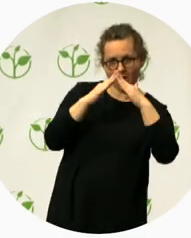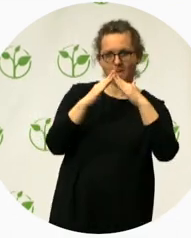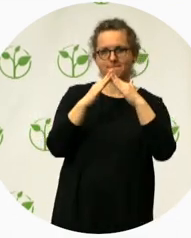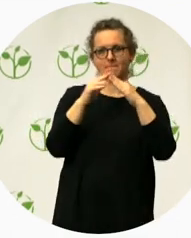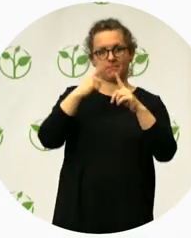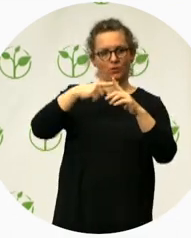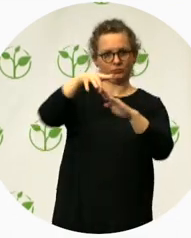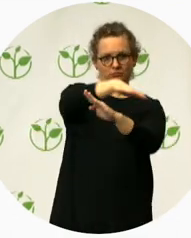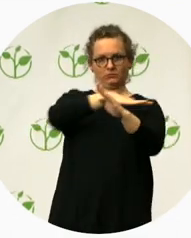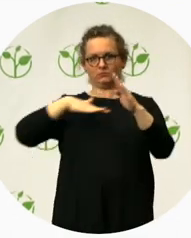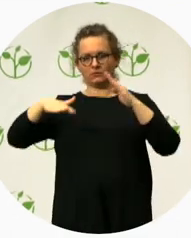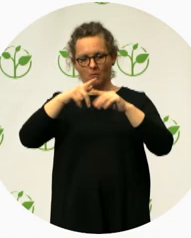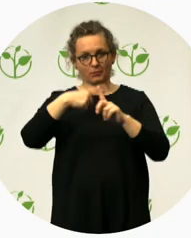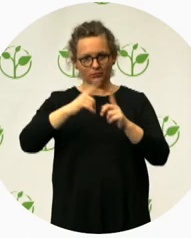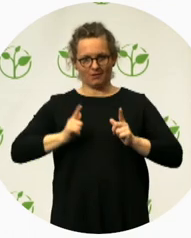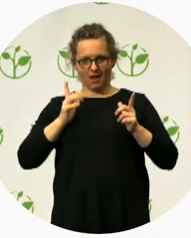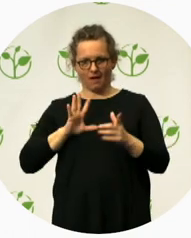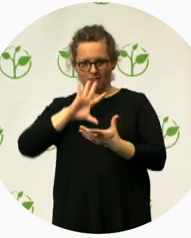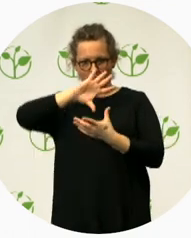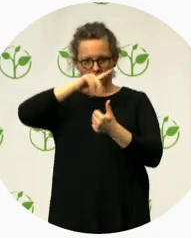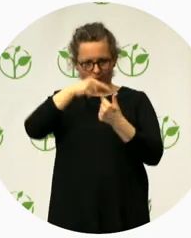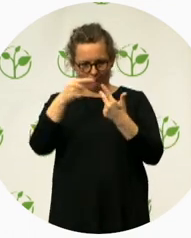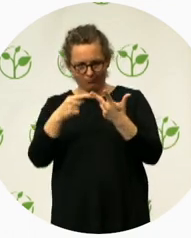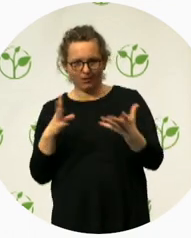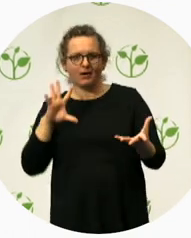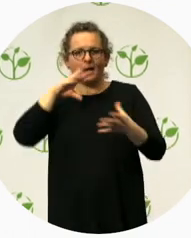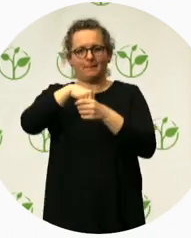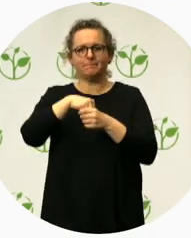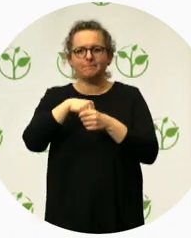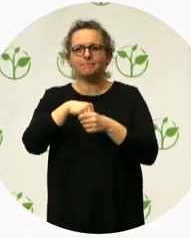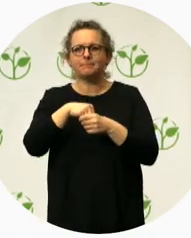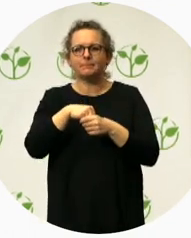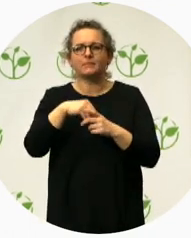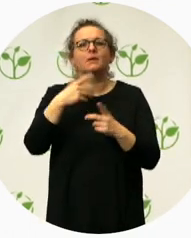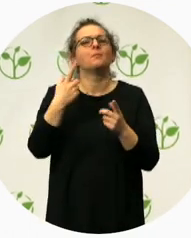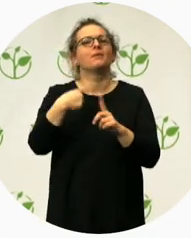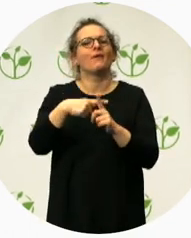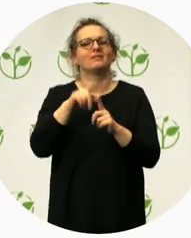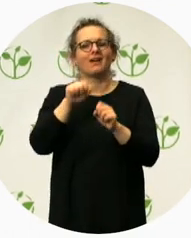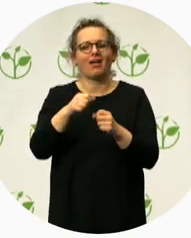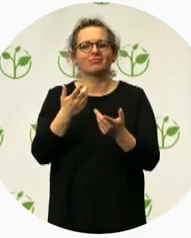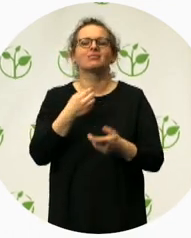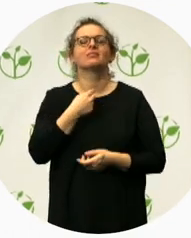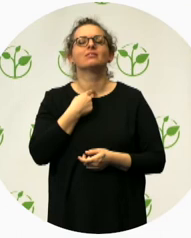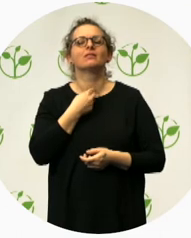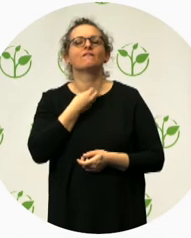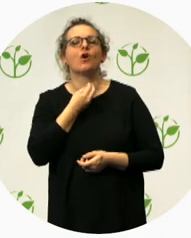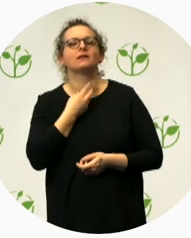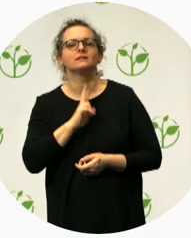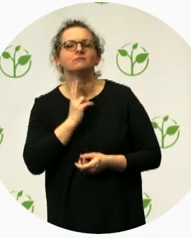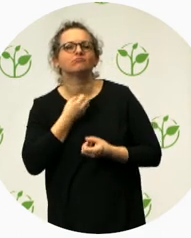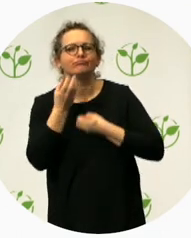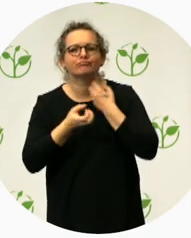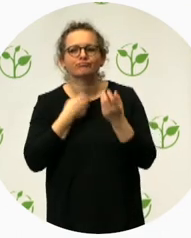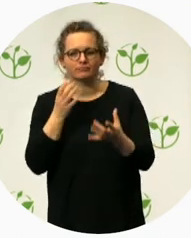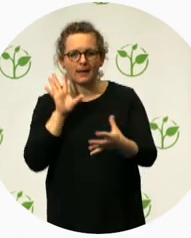We can use a natural interface such as our voice with something like Amazon Echo, where we say, Alexa, turn on the